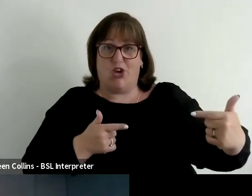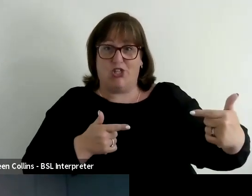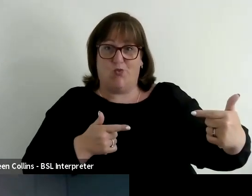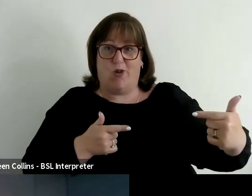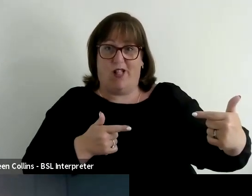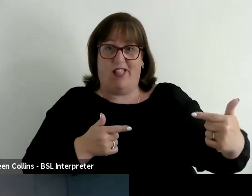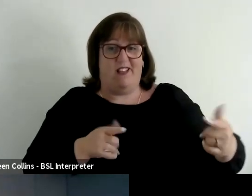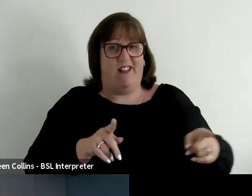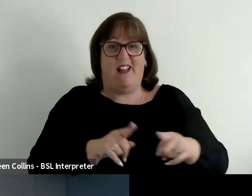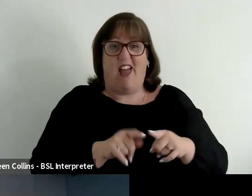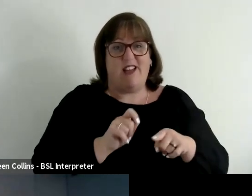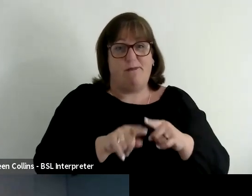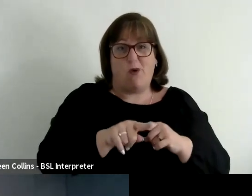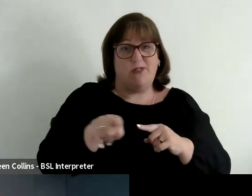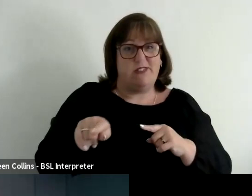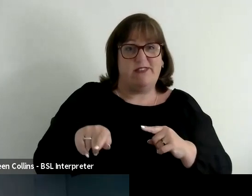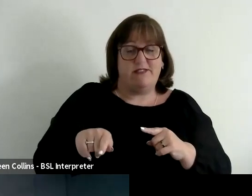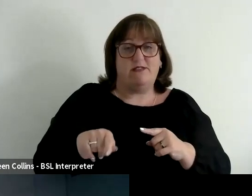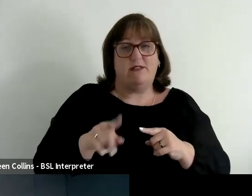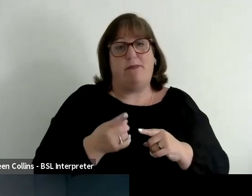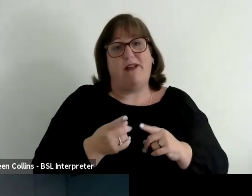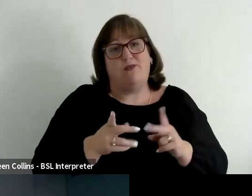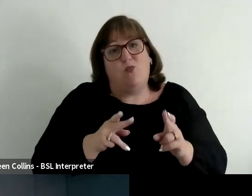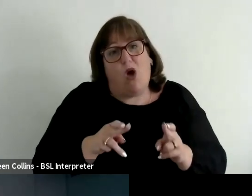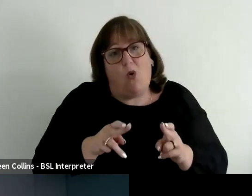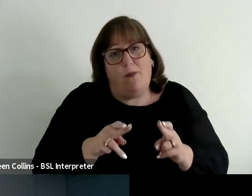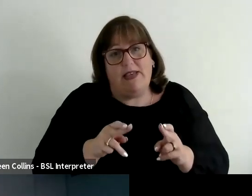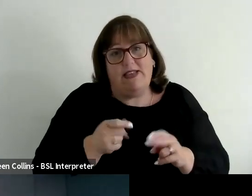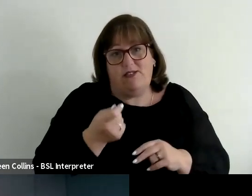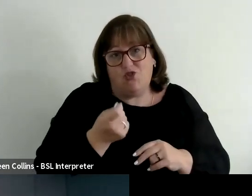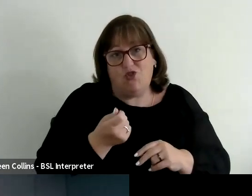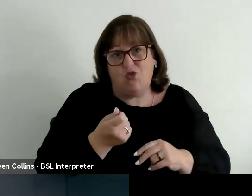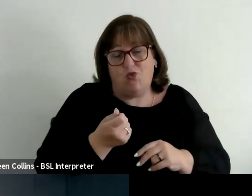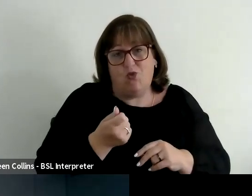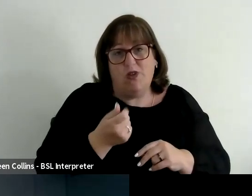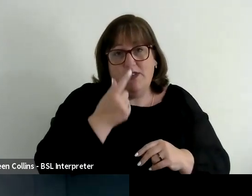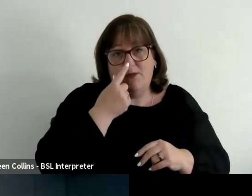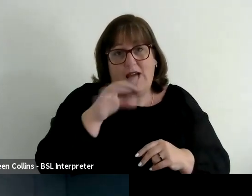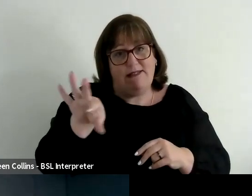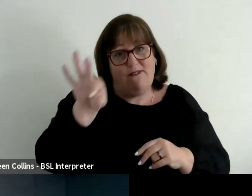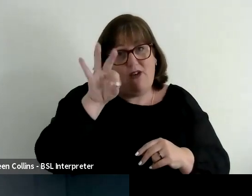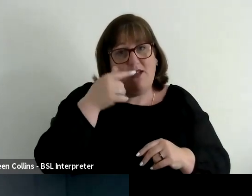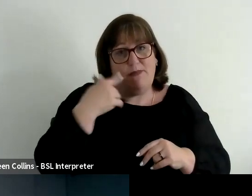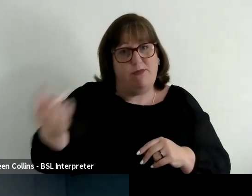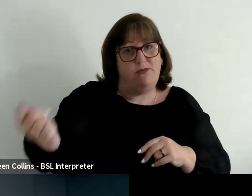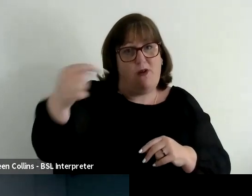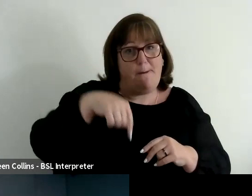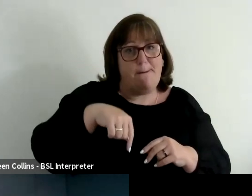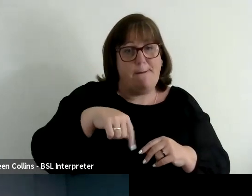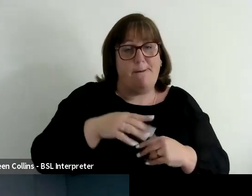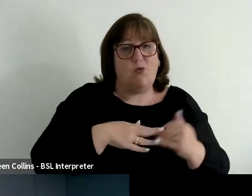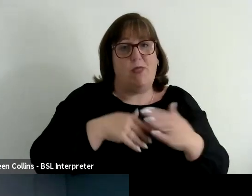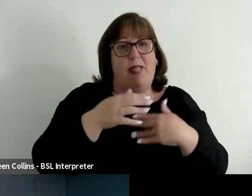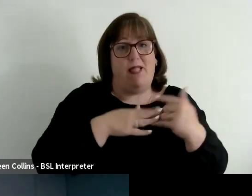like most people, but we're hoping that at some point soon, we can have people back in our buildings and we can do some of the